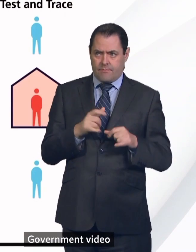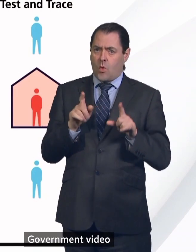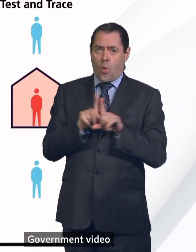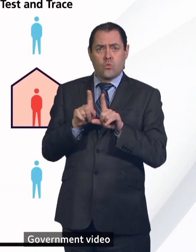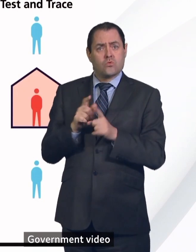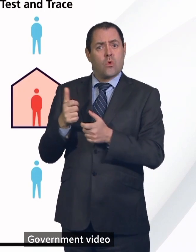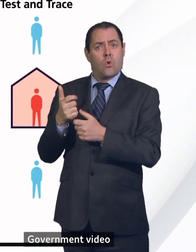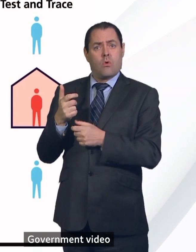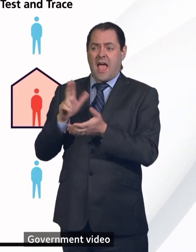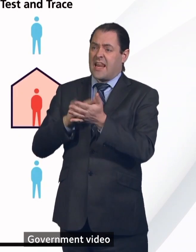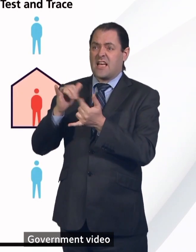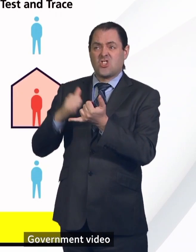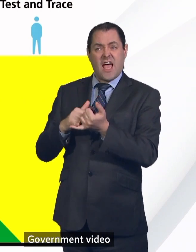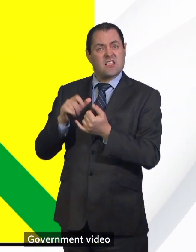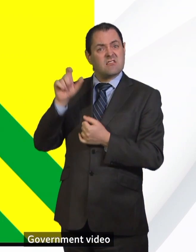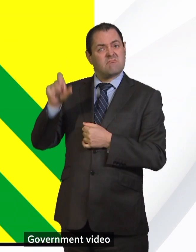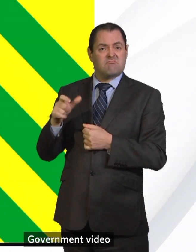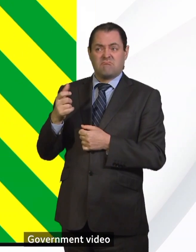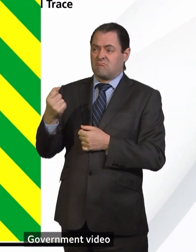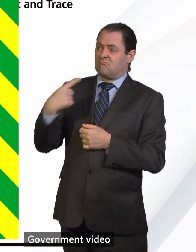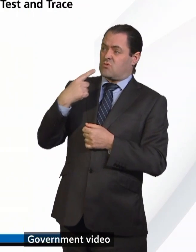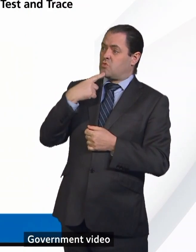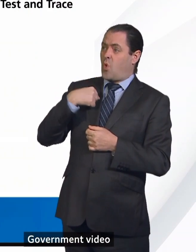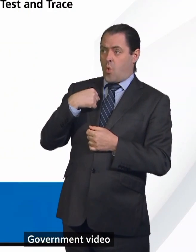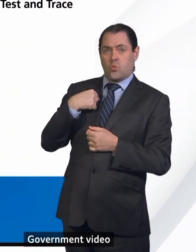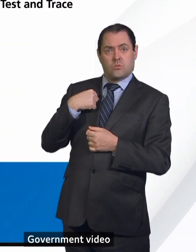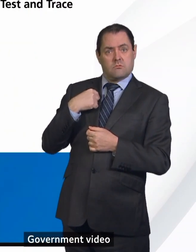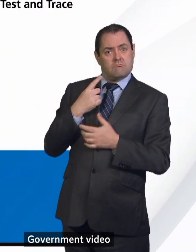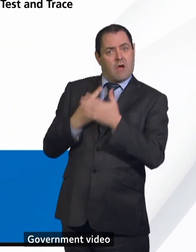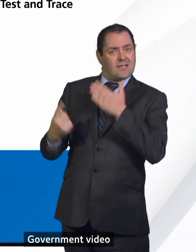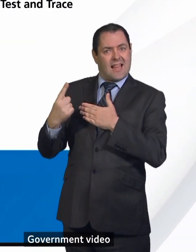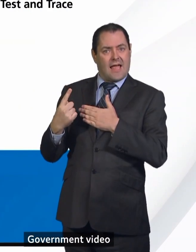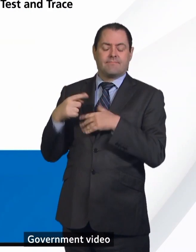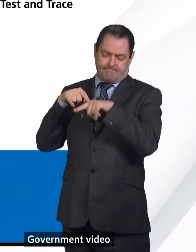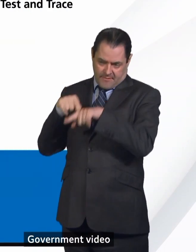told to by an NHS contact tracer.